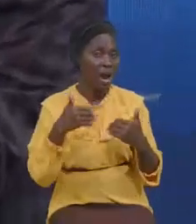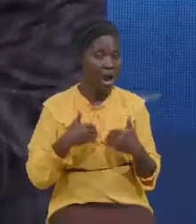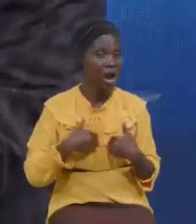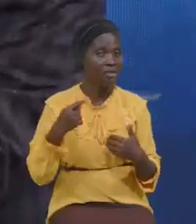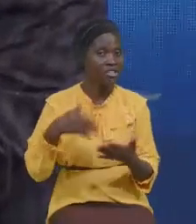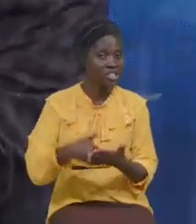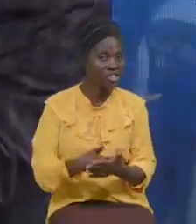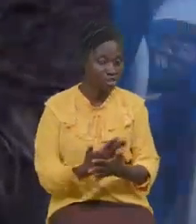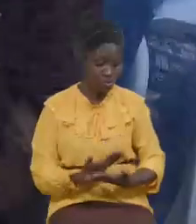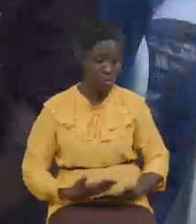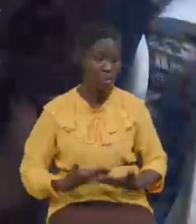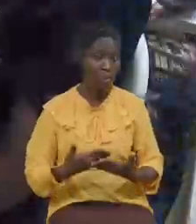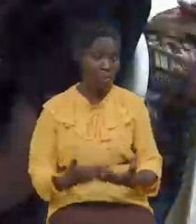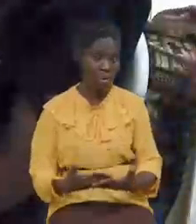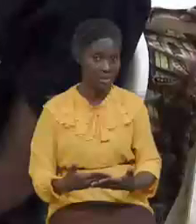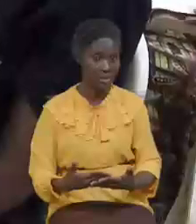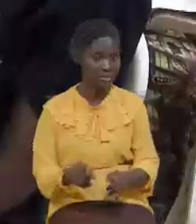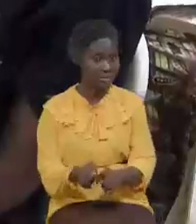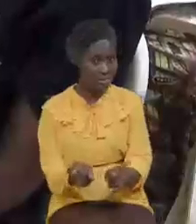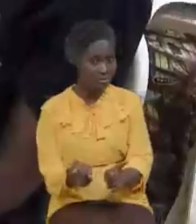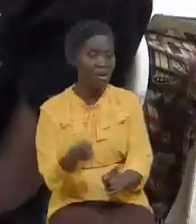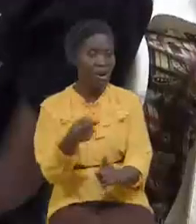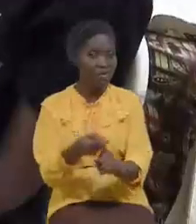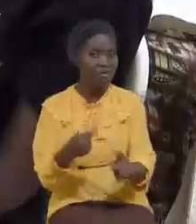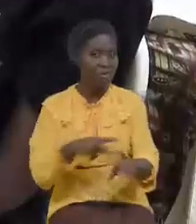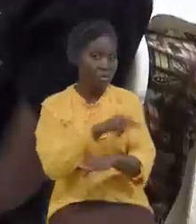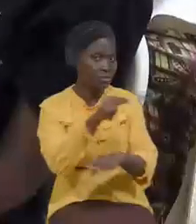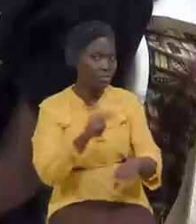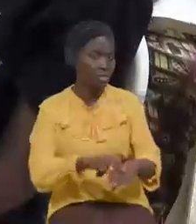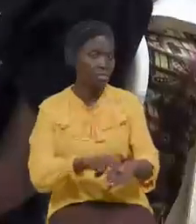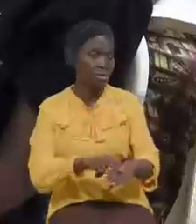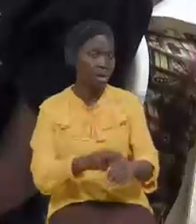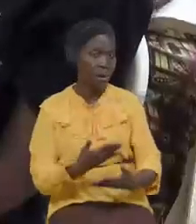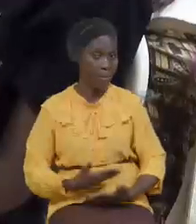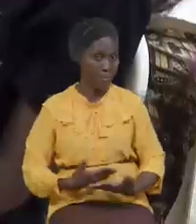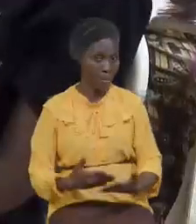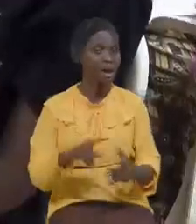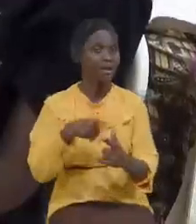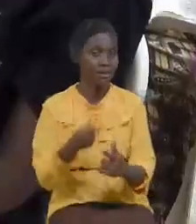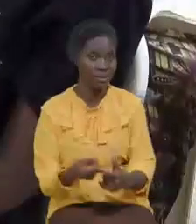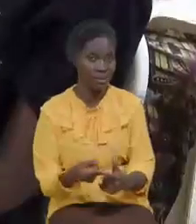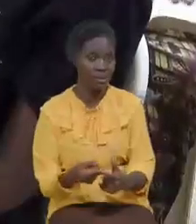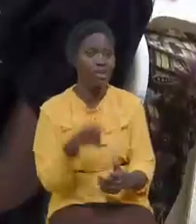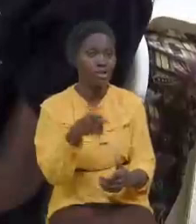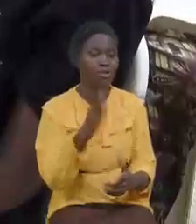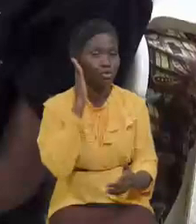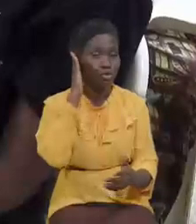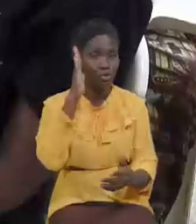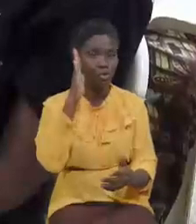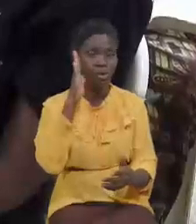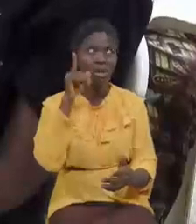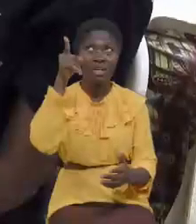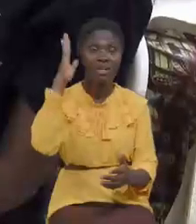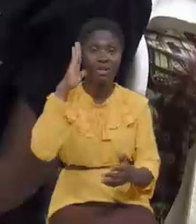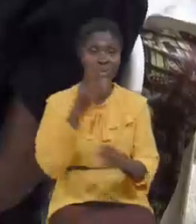new birth. Different from the natural birth, is then he will deliver you from